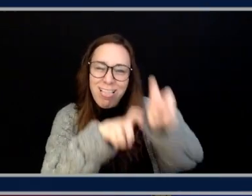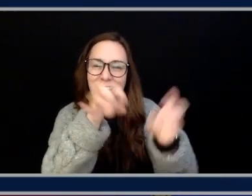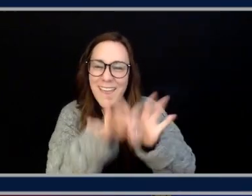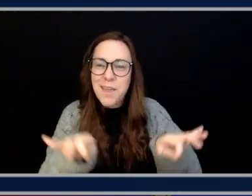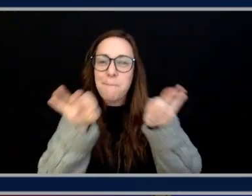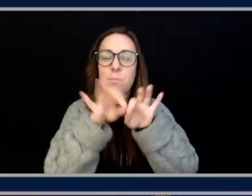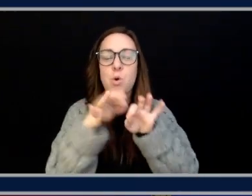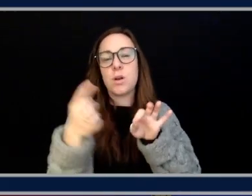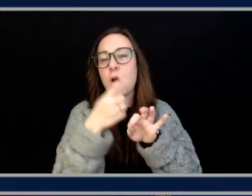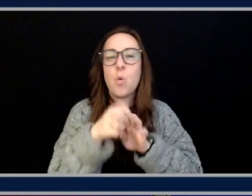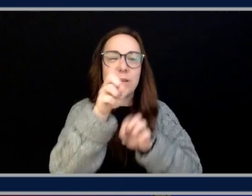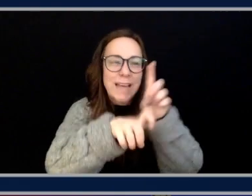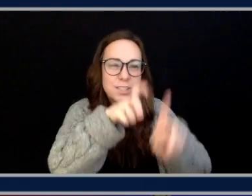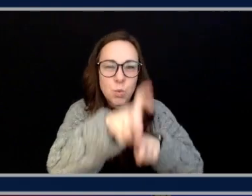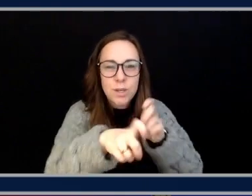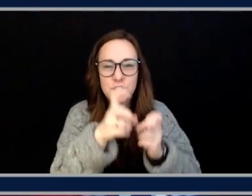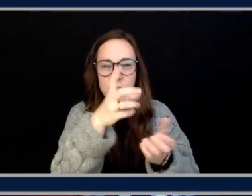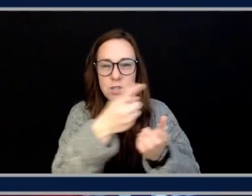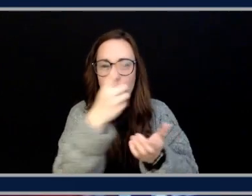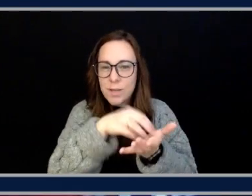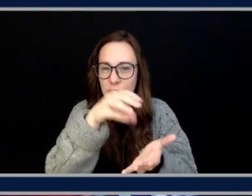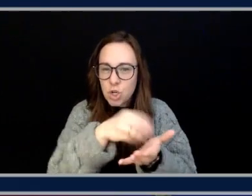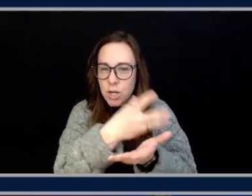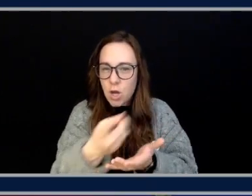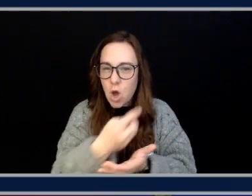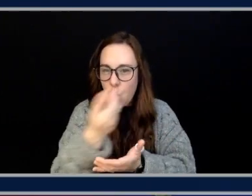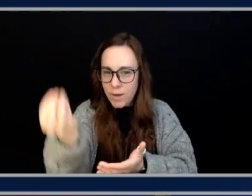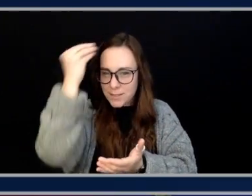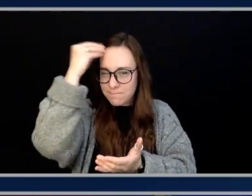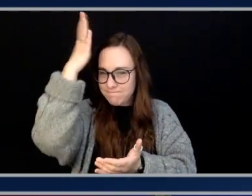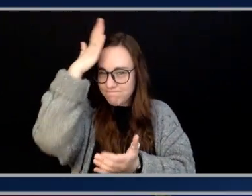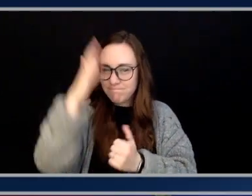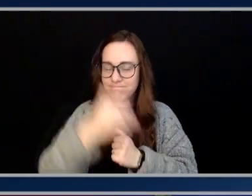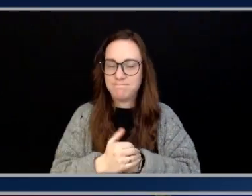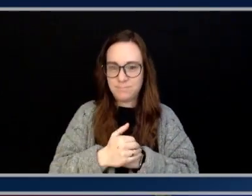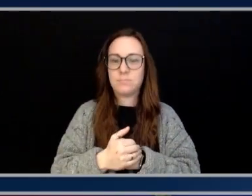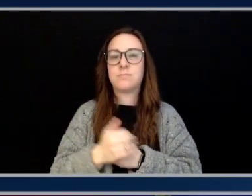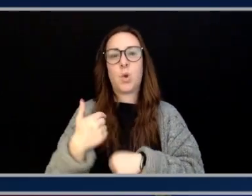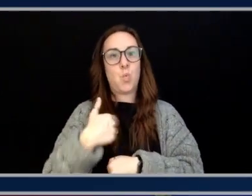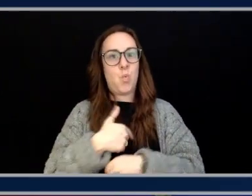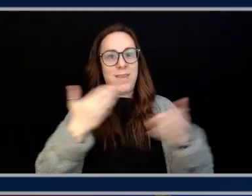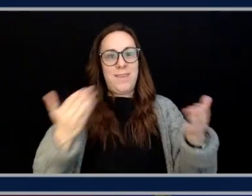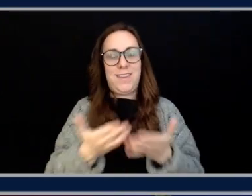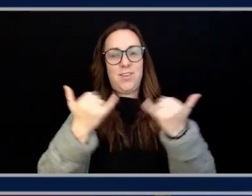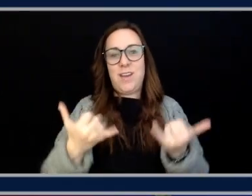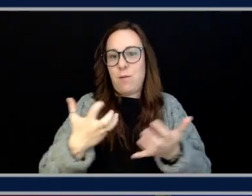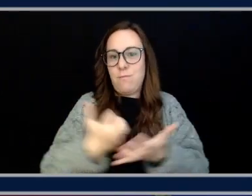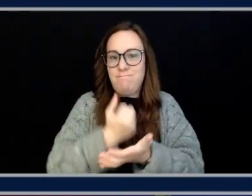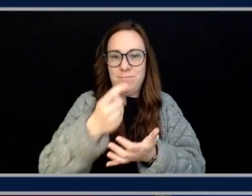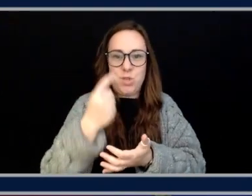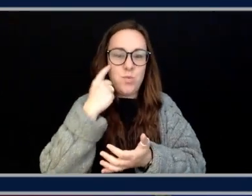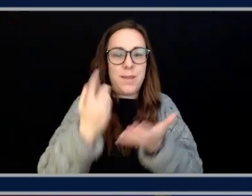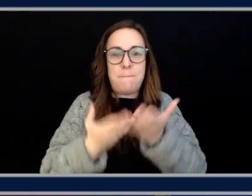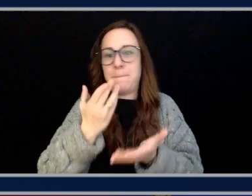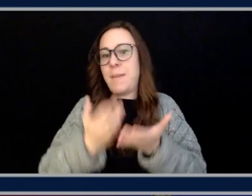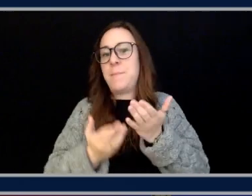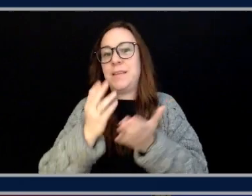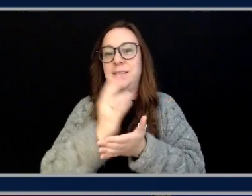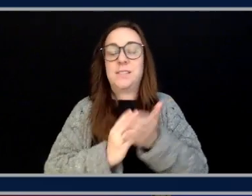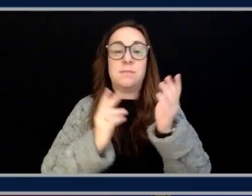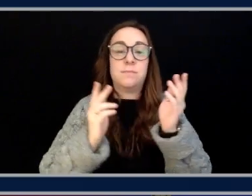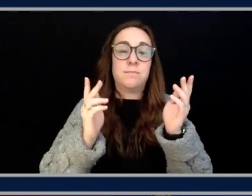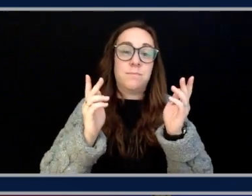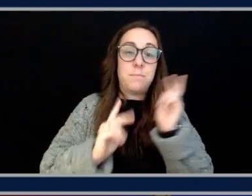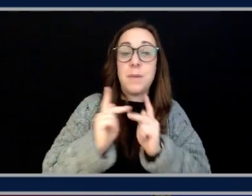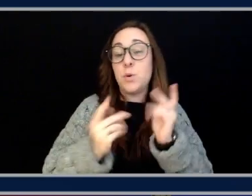always absorbing. So we're talking about sessions. I mean, we are here at reInvent. Is there anything that you think that maybe someone new to security or someone who